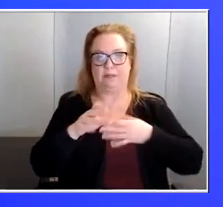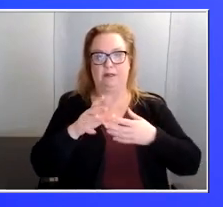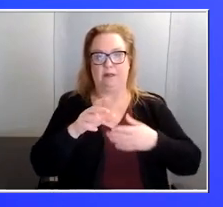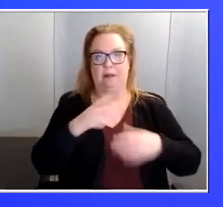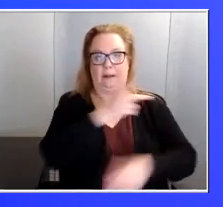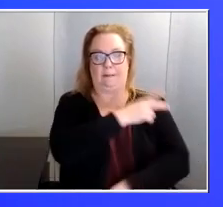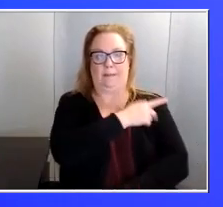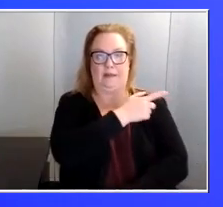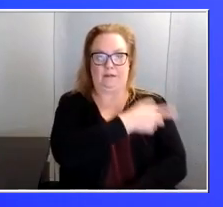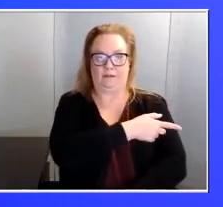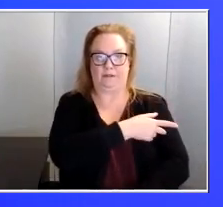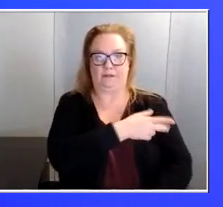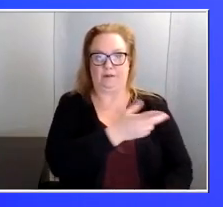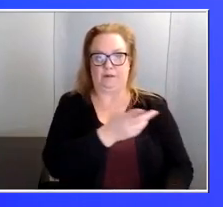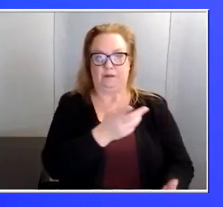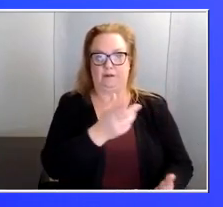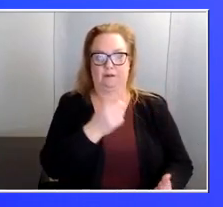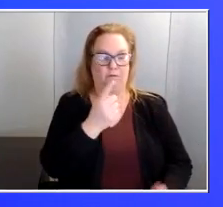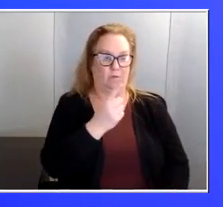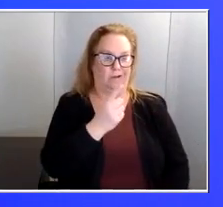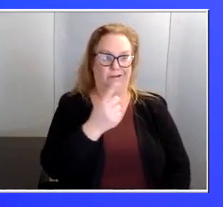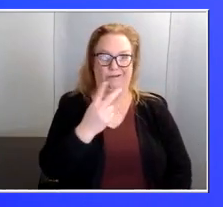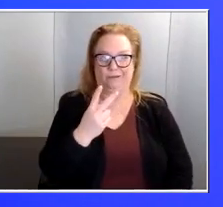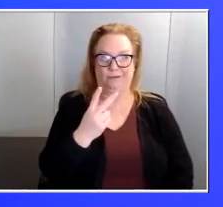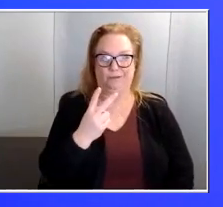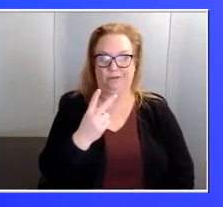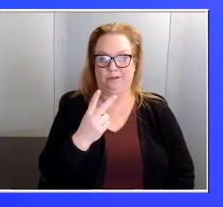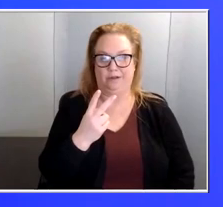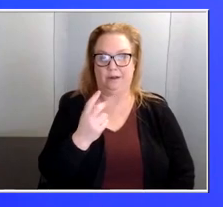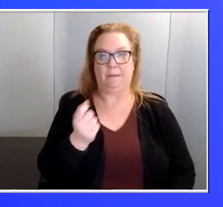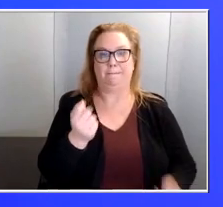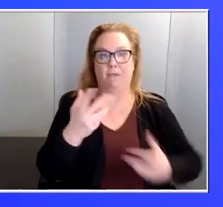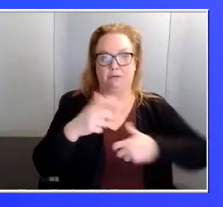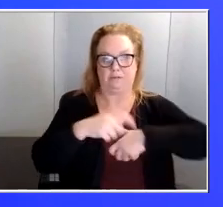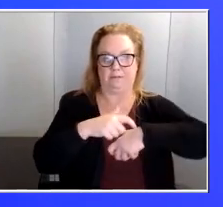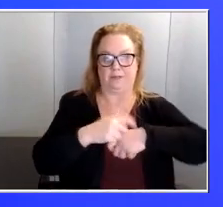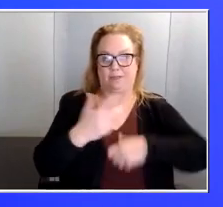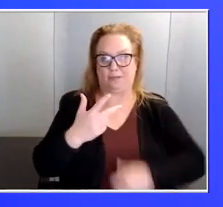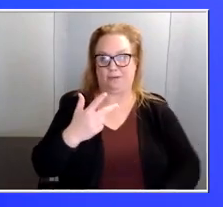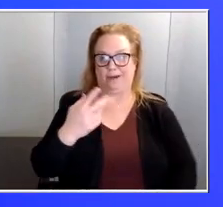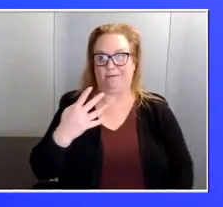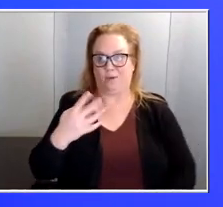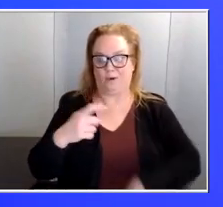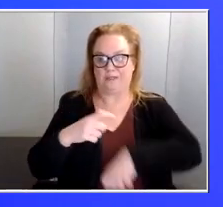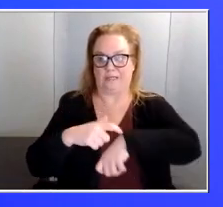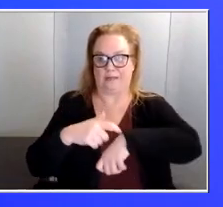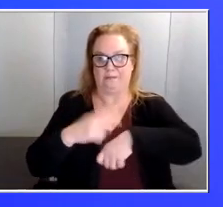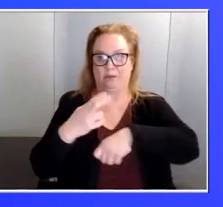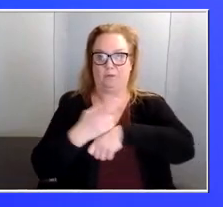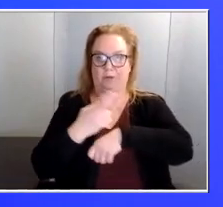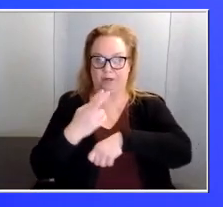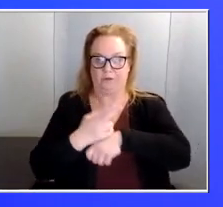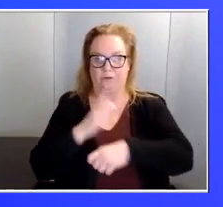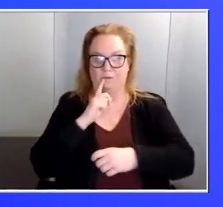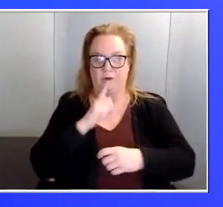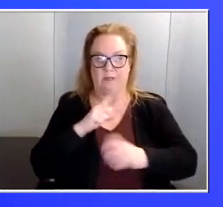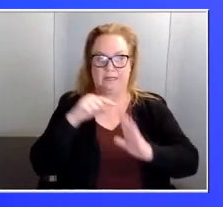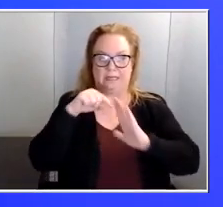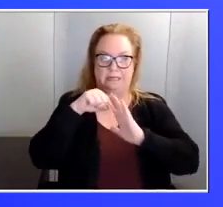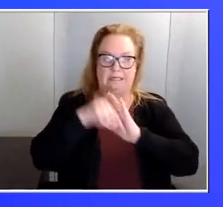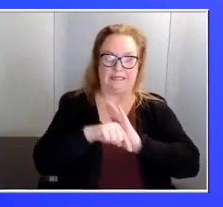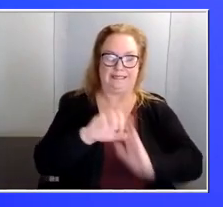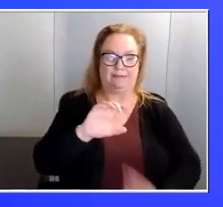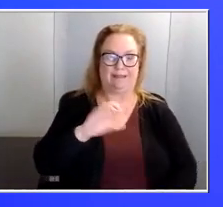tell Dr. McGuirk, not only one or two, like, even multiple times, like three or four times. We use really intensive type of